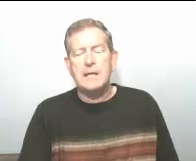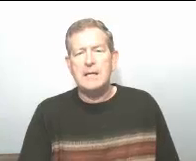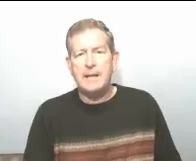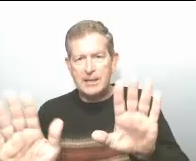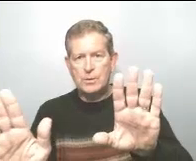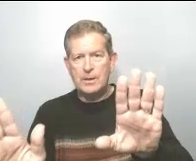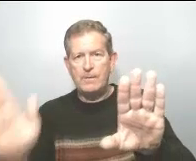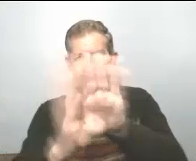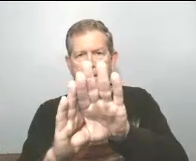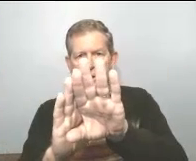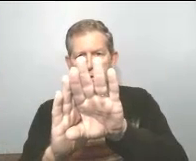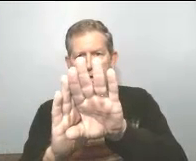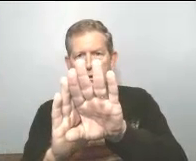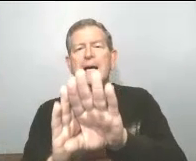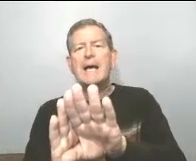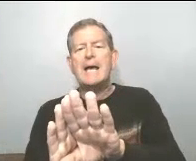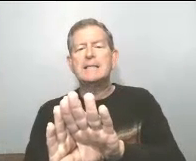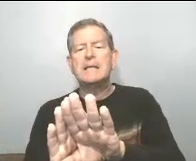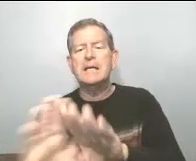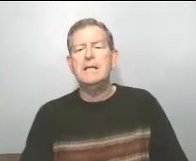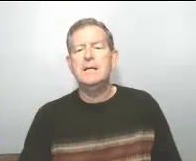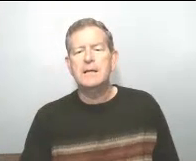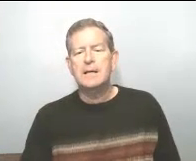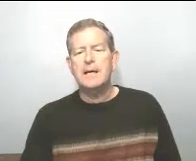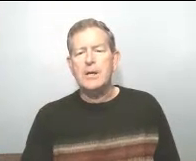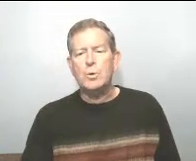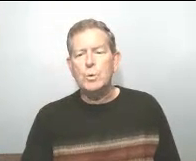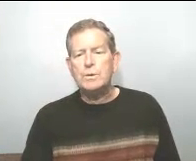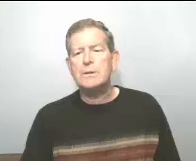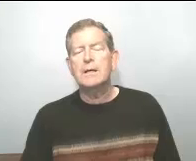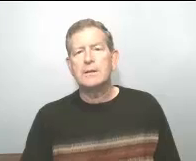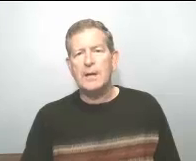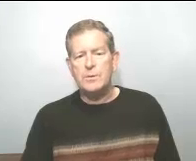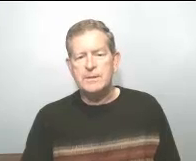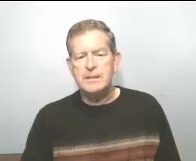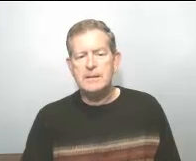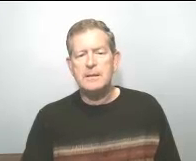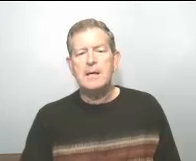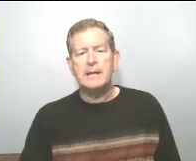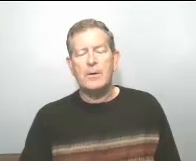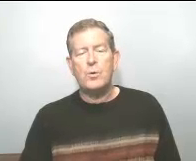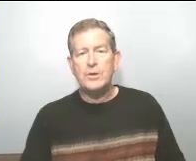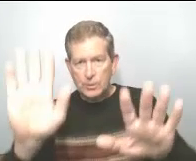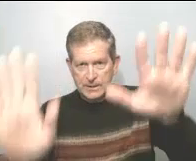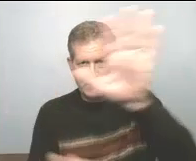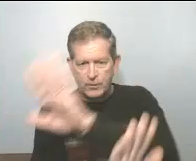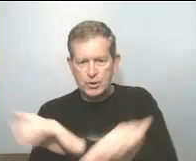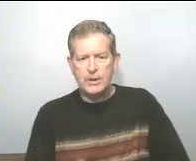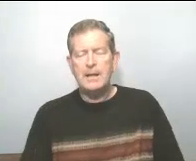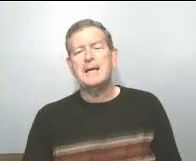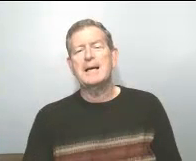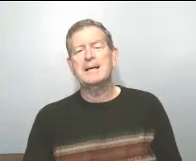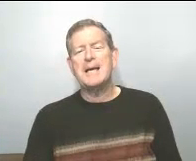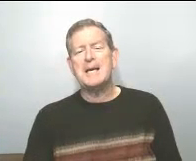que il and est-ce que il form the contraction. Est-ce qu'il écoute de la musique? Now a question using